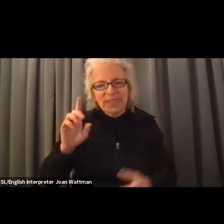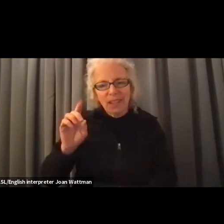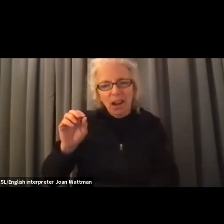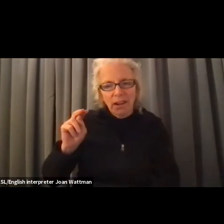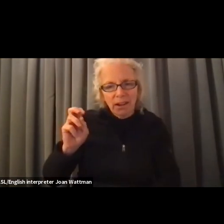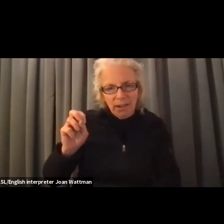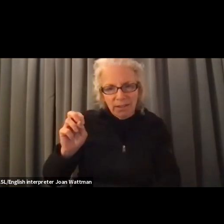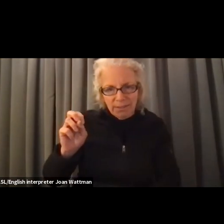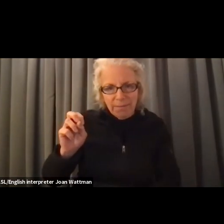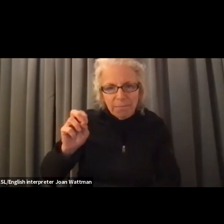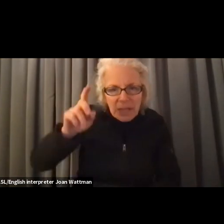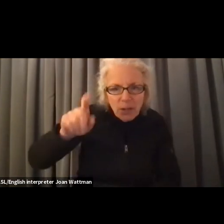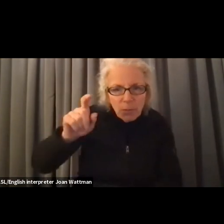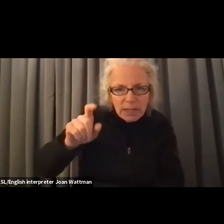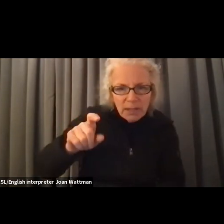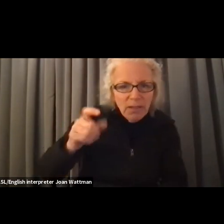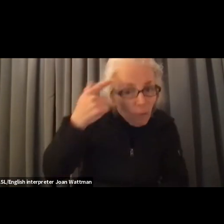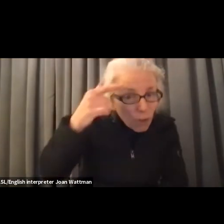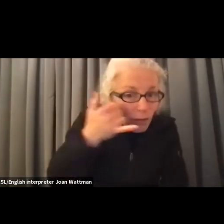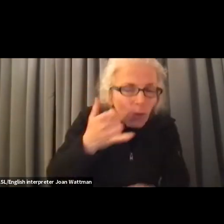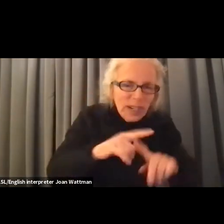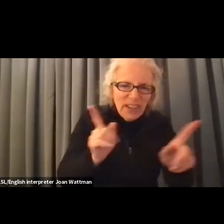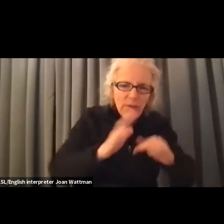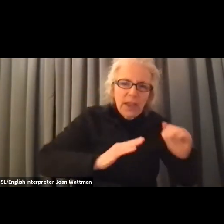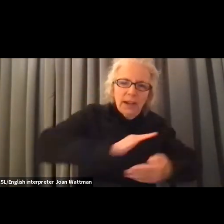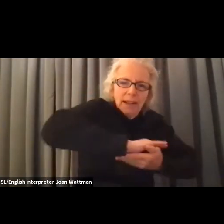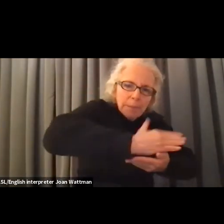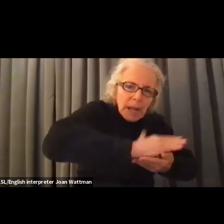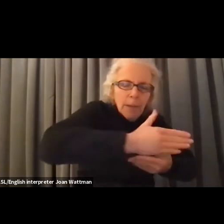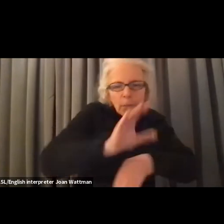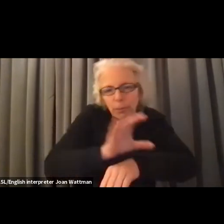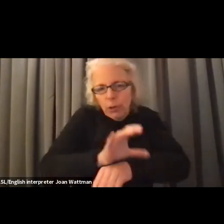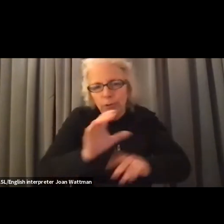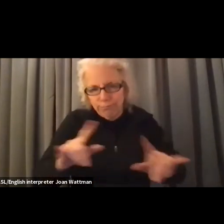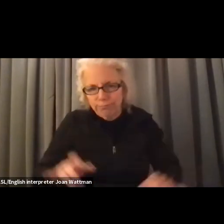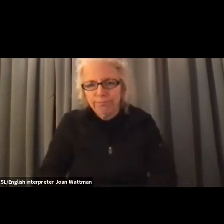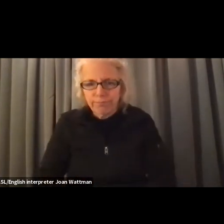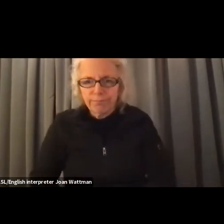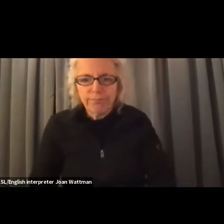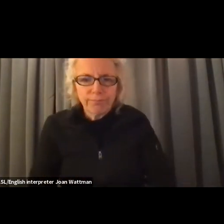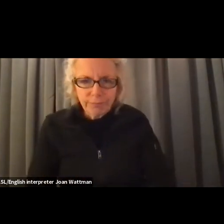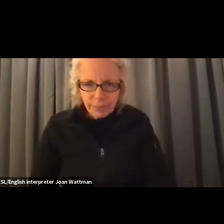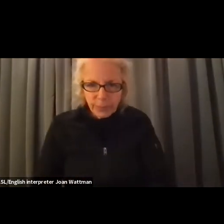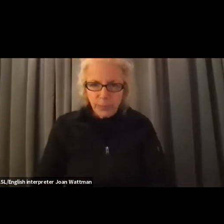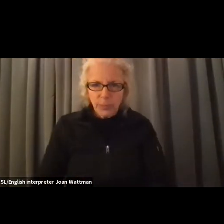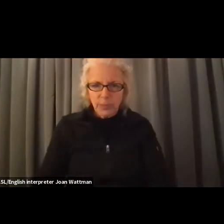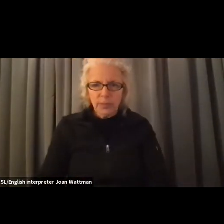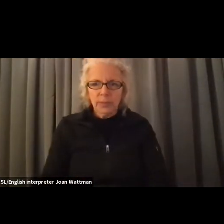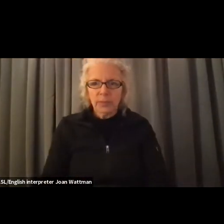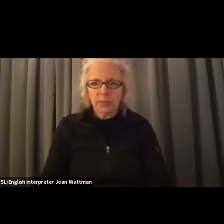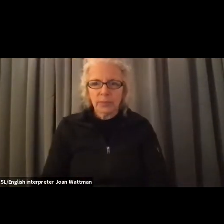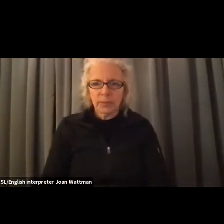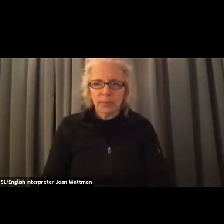Si usted nos acompaña utilizando un teléfono, puede también presionar los 3 puntitos que tal vez aparecen